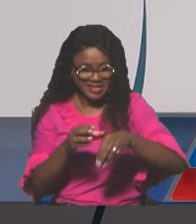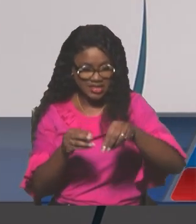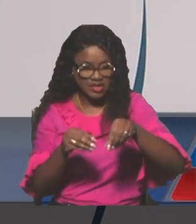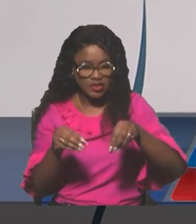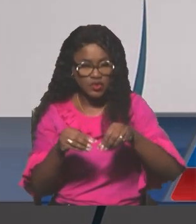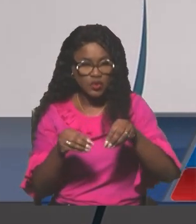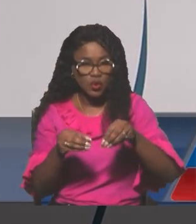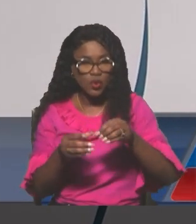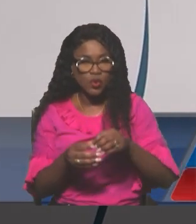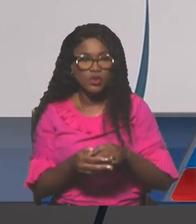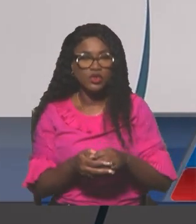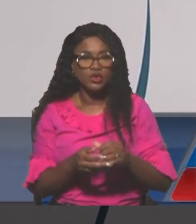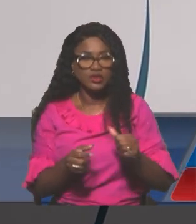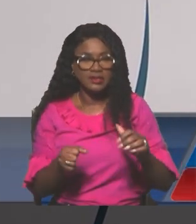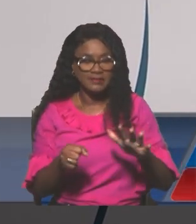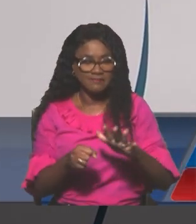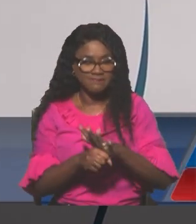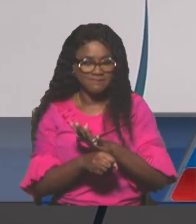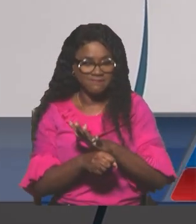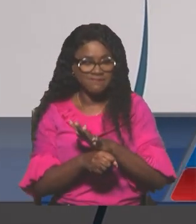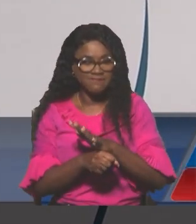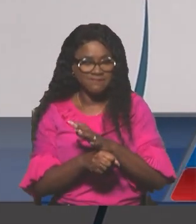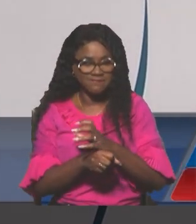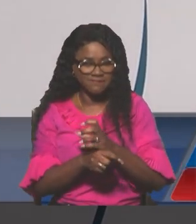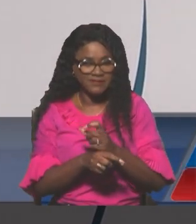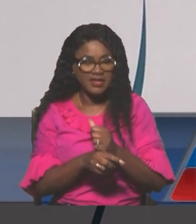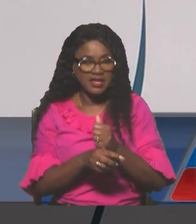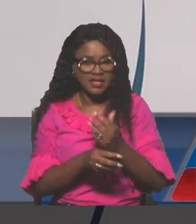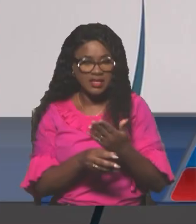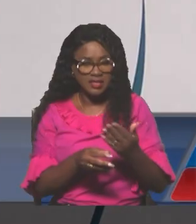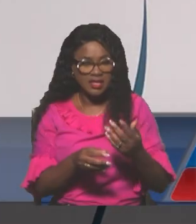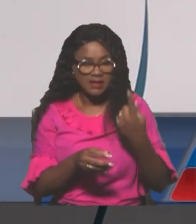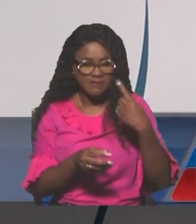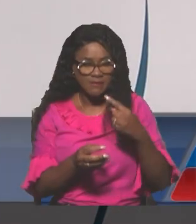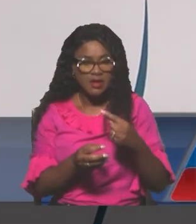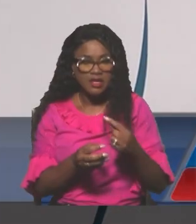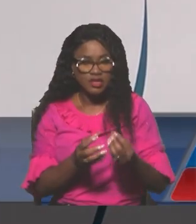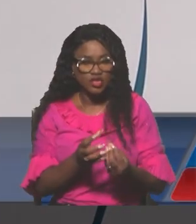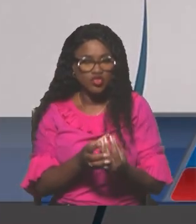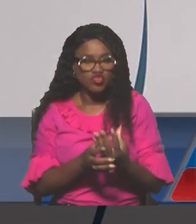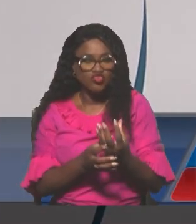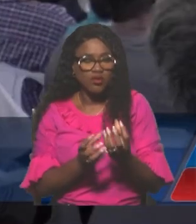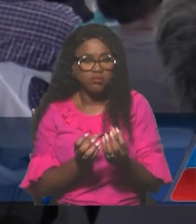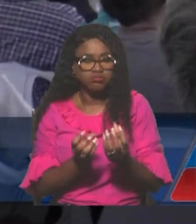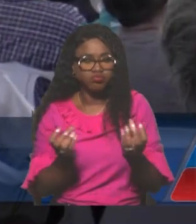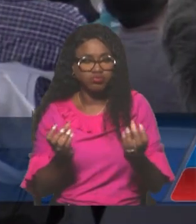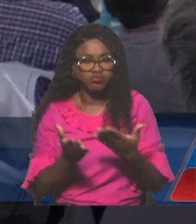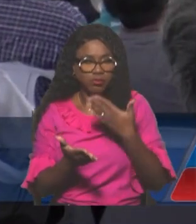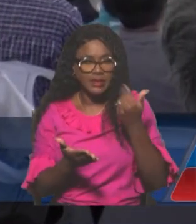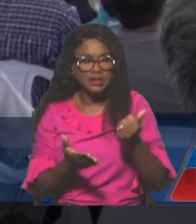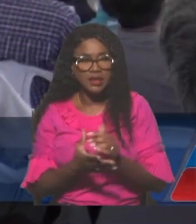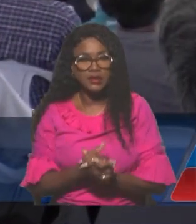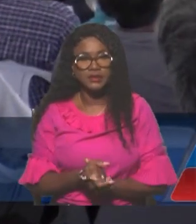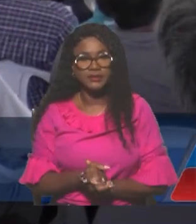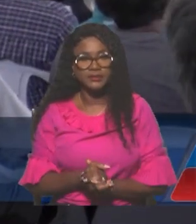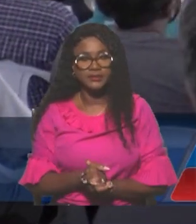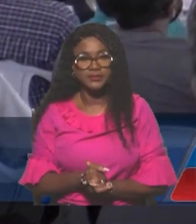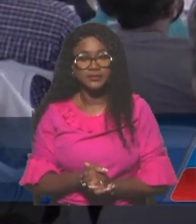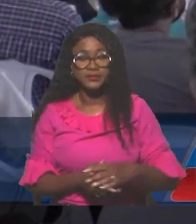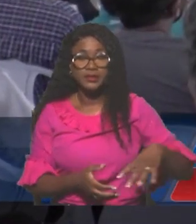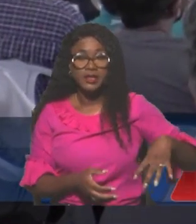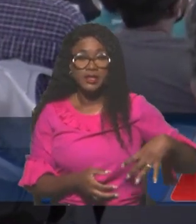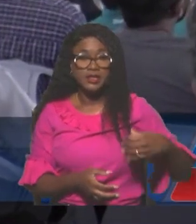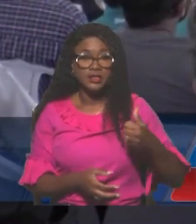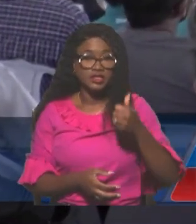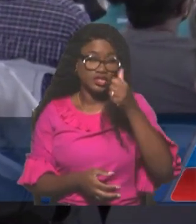that you could get the full nutrients in the tubers and these things so that we will be able to benefit. The chairman of MarVista, Marcus